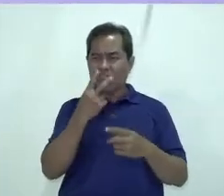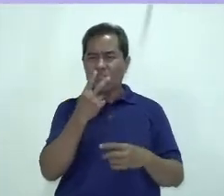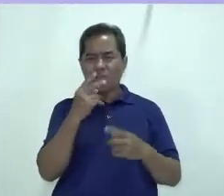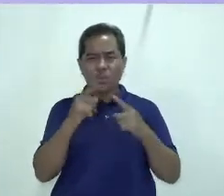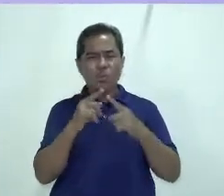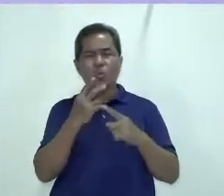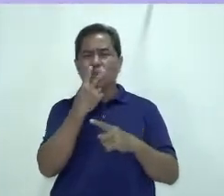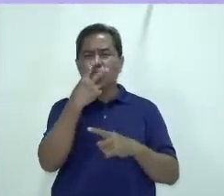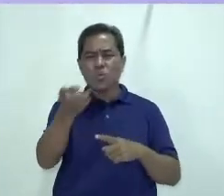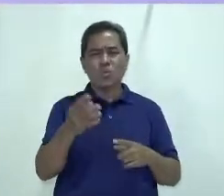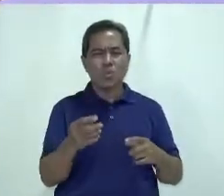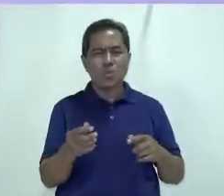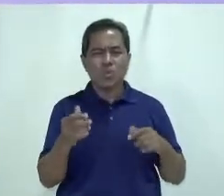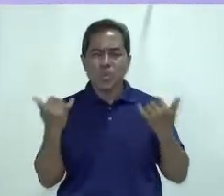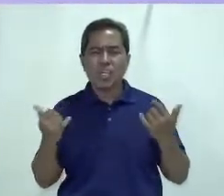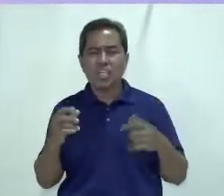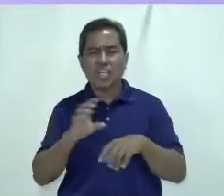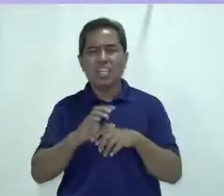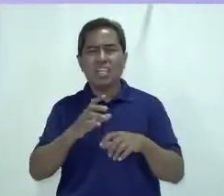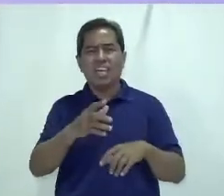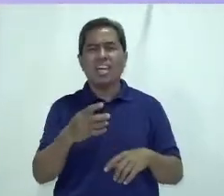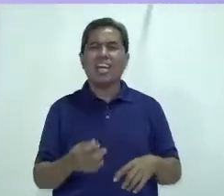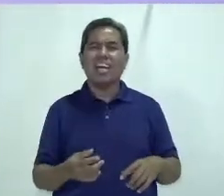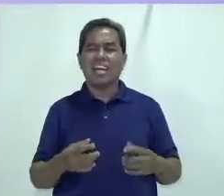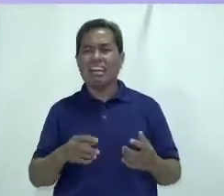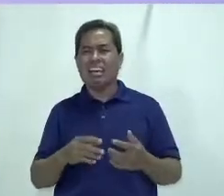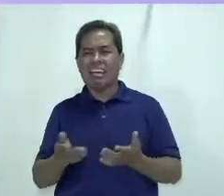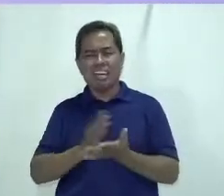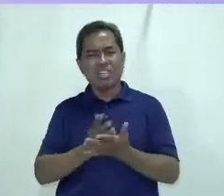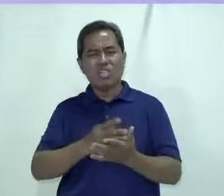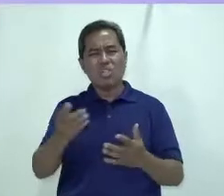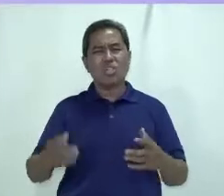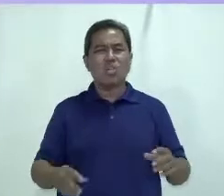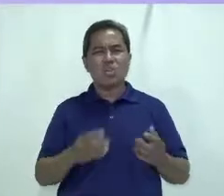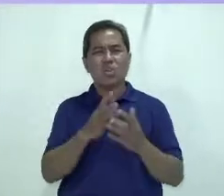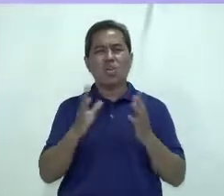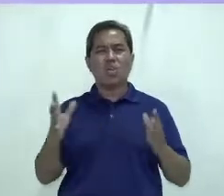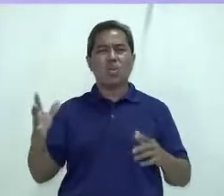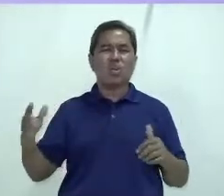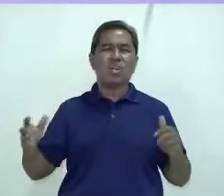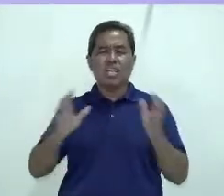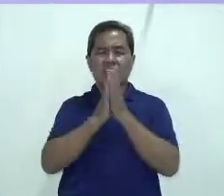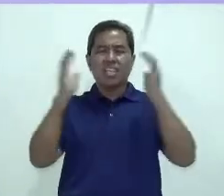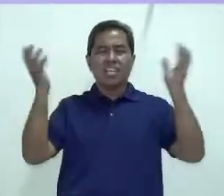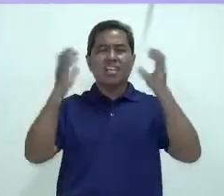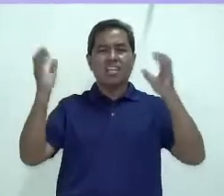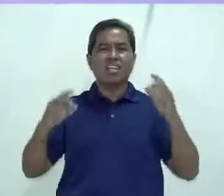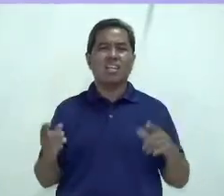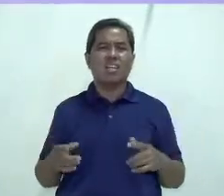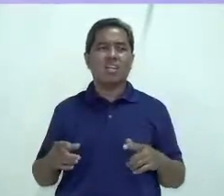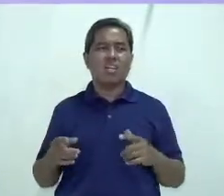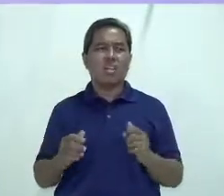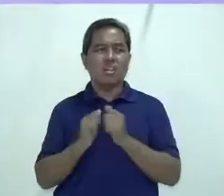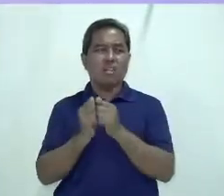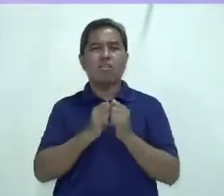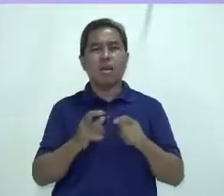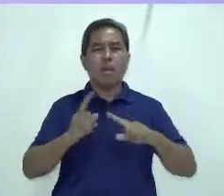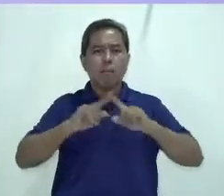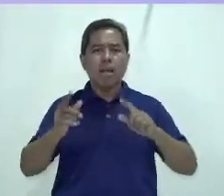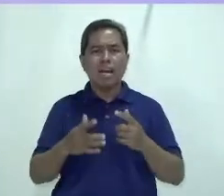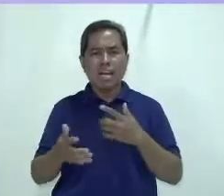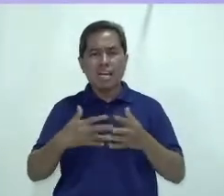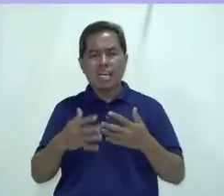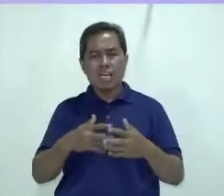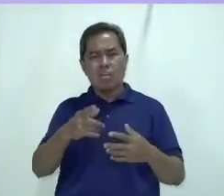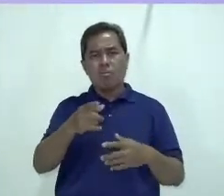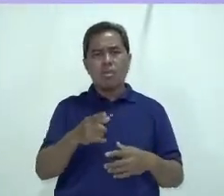group of people, and just sharing wins and sharing what God is doing in our lives and celebrating together. But even when you're alone,